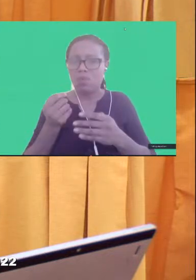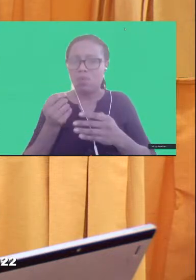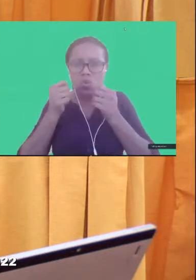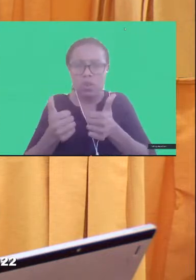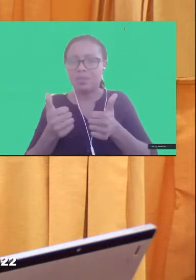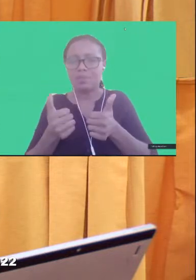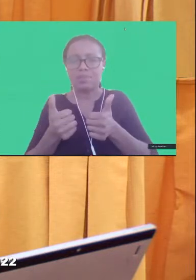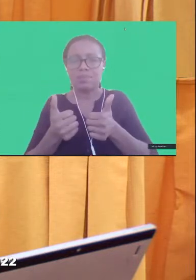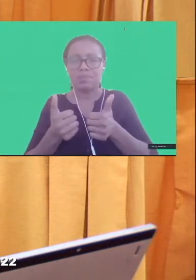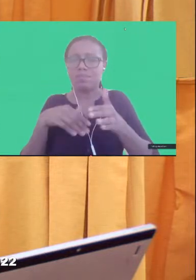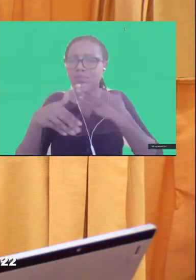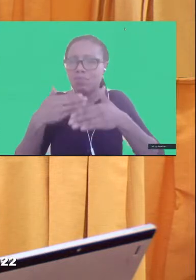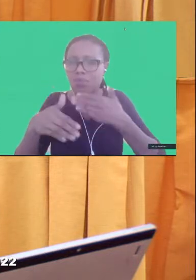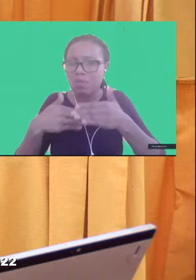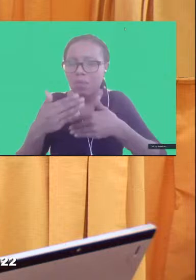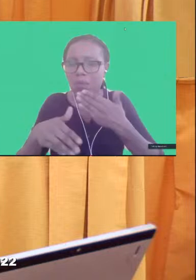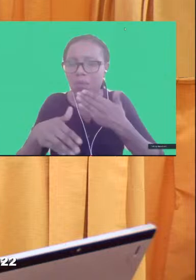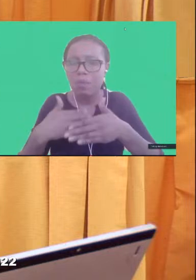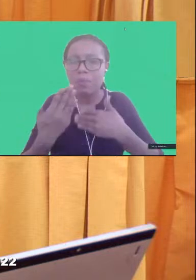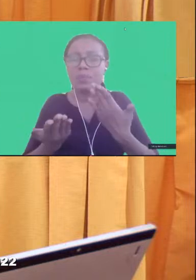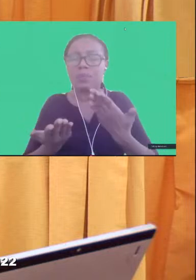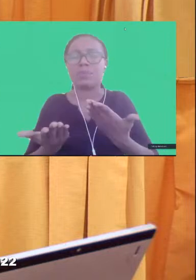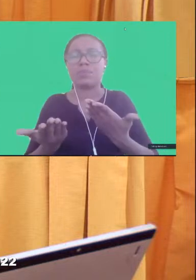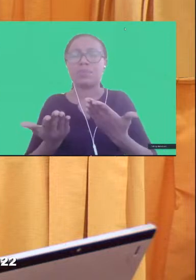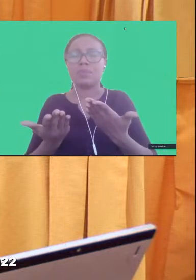methodology, and that is a competitive procurement